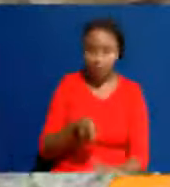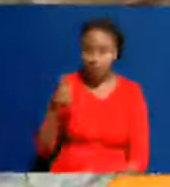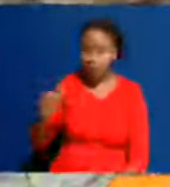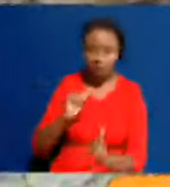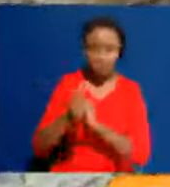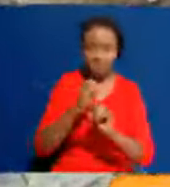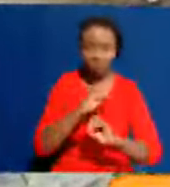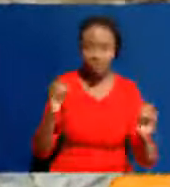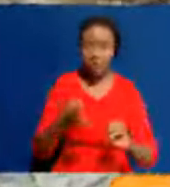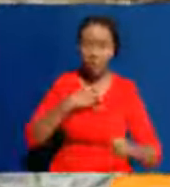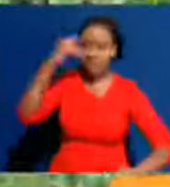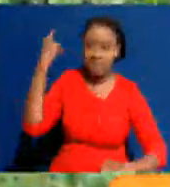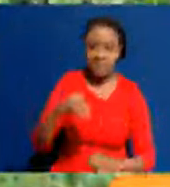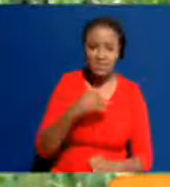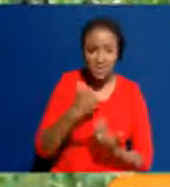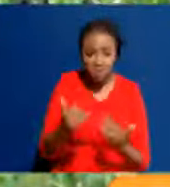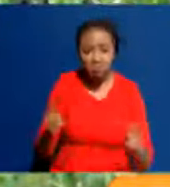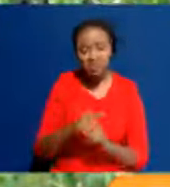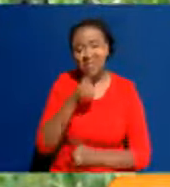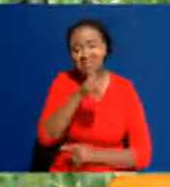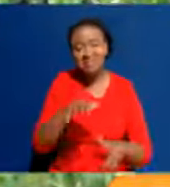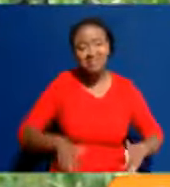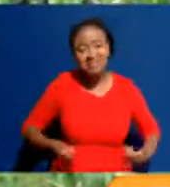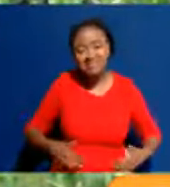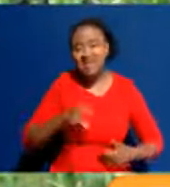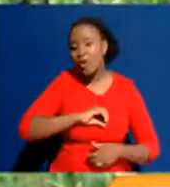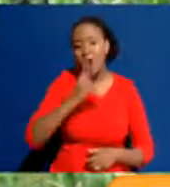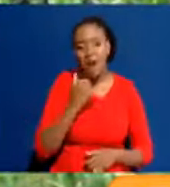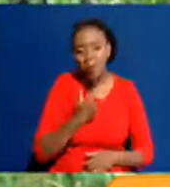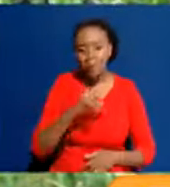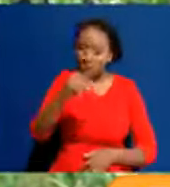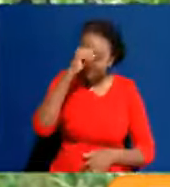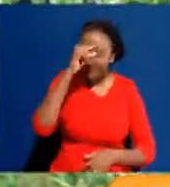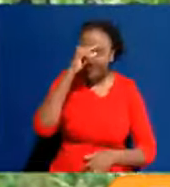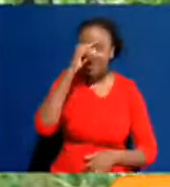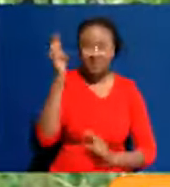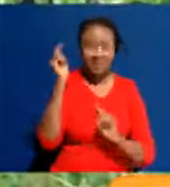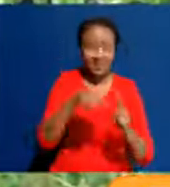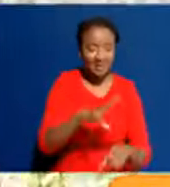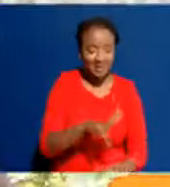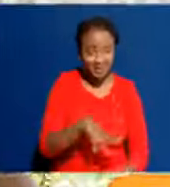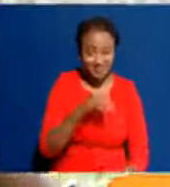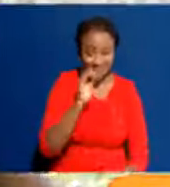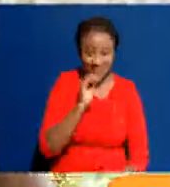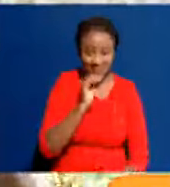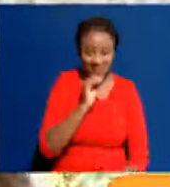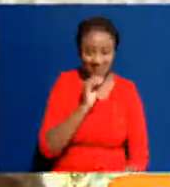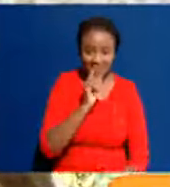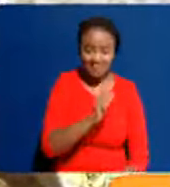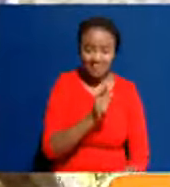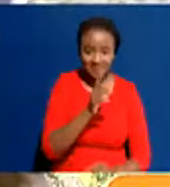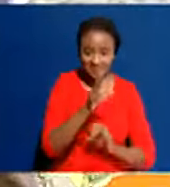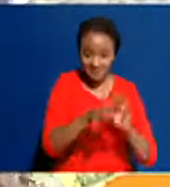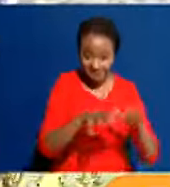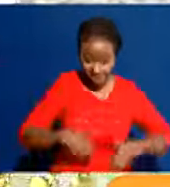nataka chapa ye. Na hii vitu ya serikali. Serikali chukua vitu yake, uende weke kwa singenge. Mimi nilikuwa nafunga dogs